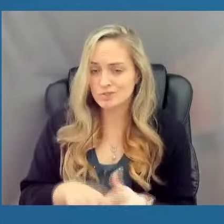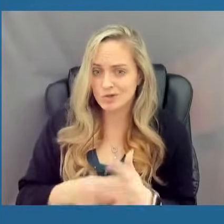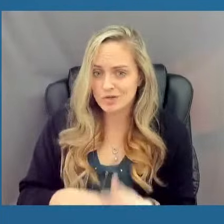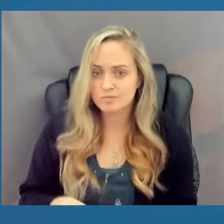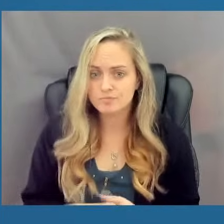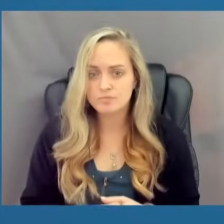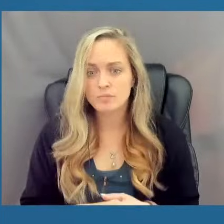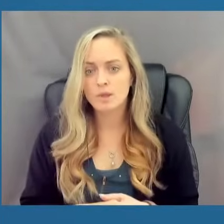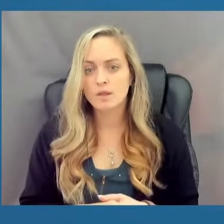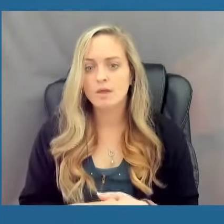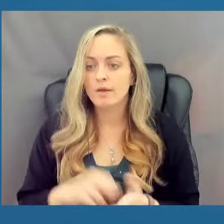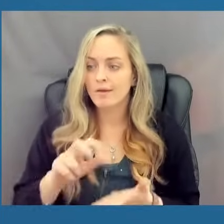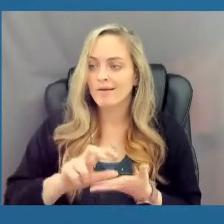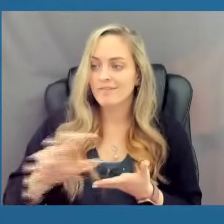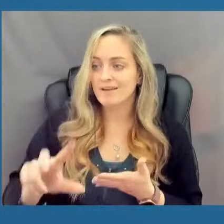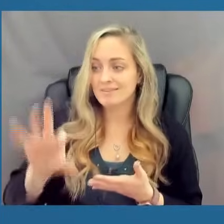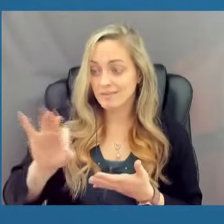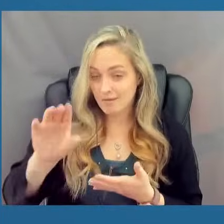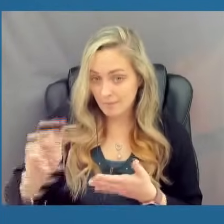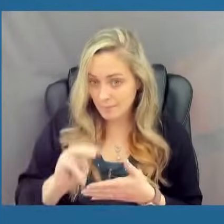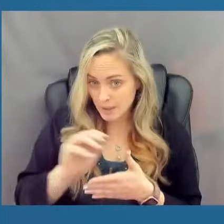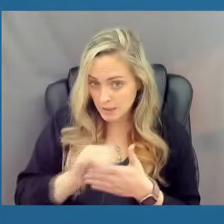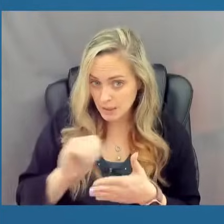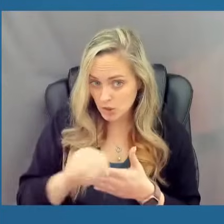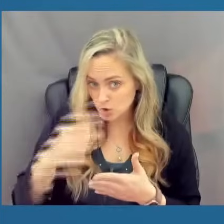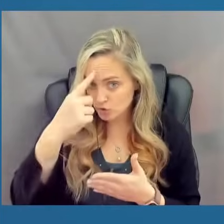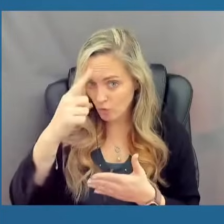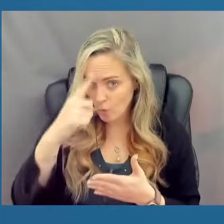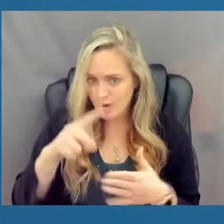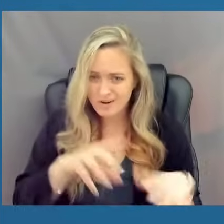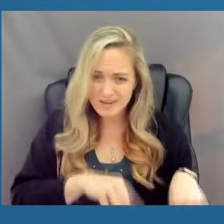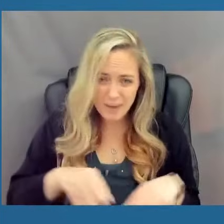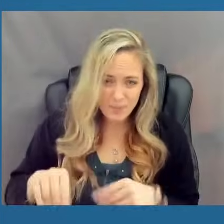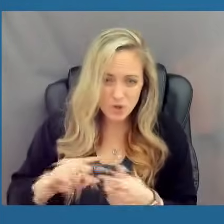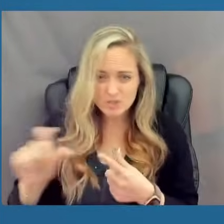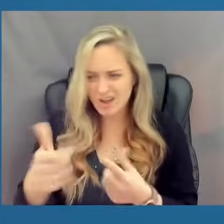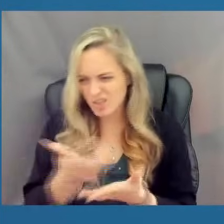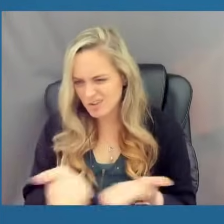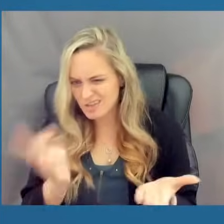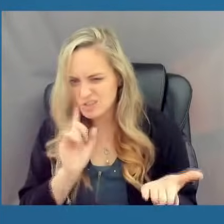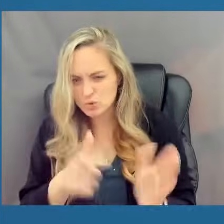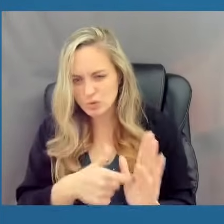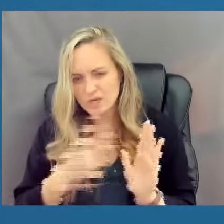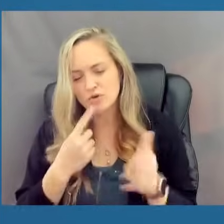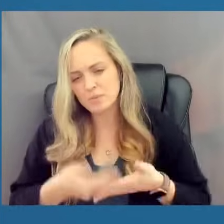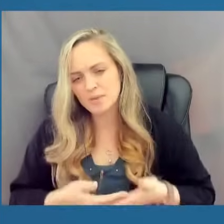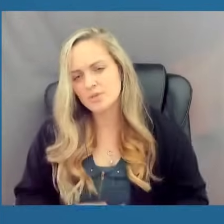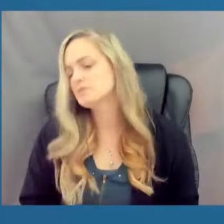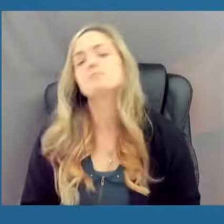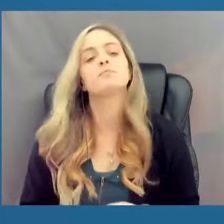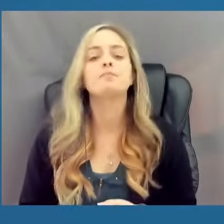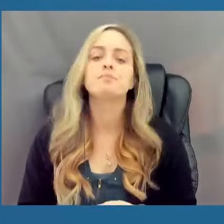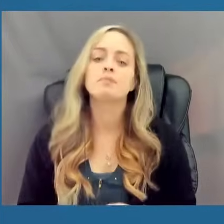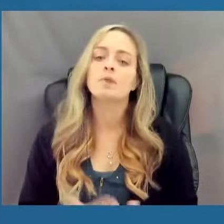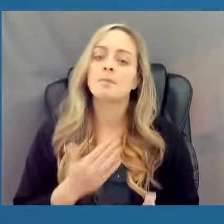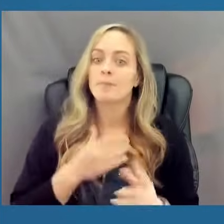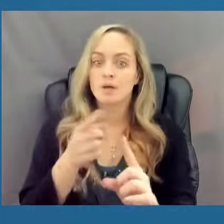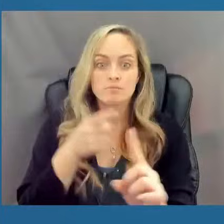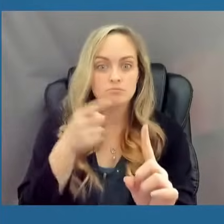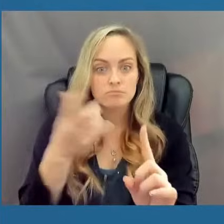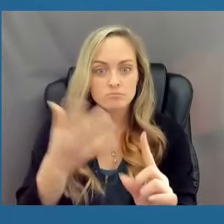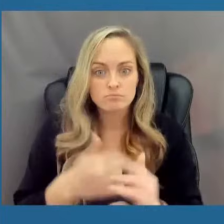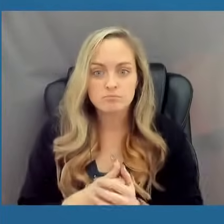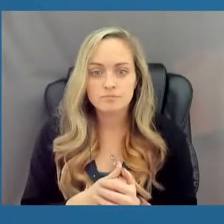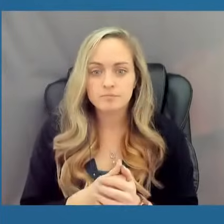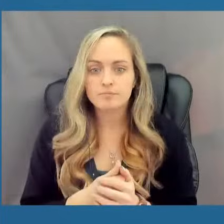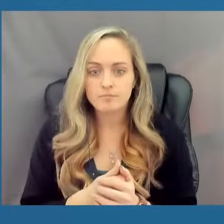as an investment of $9 million to help with diapers and other supplies that families need. So my objective is to make